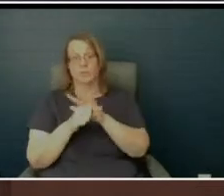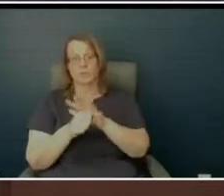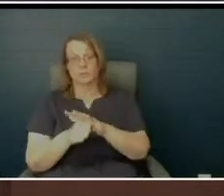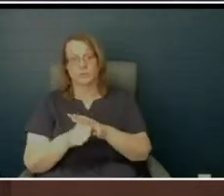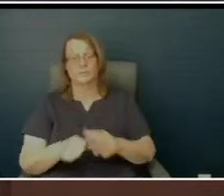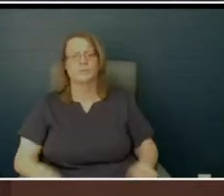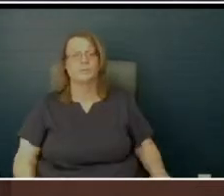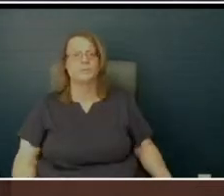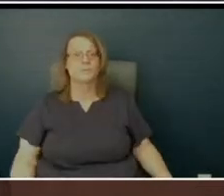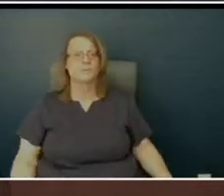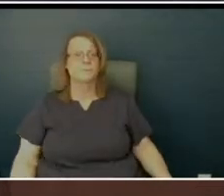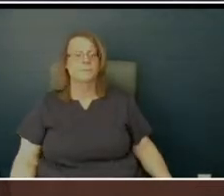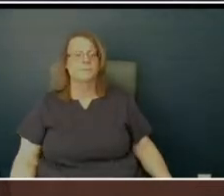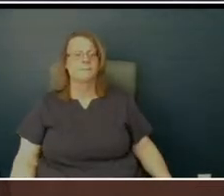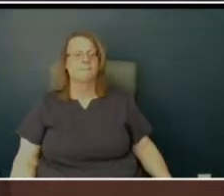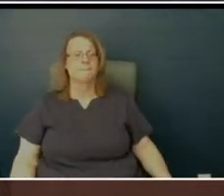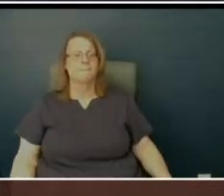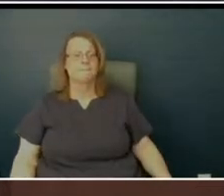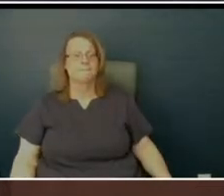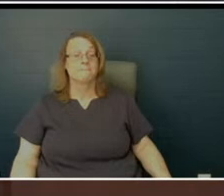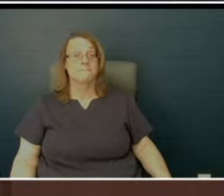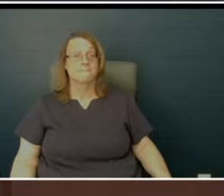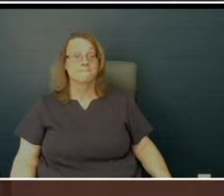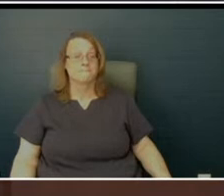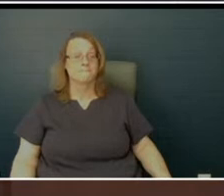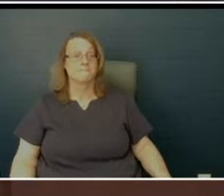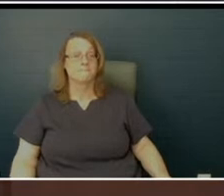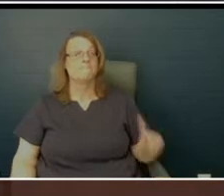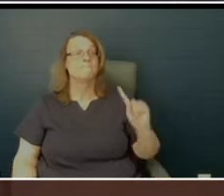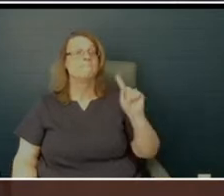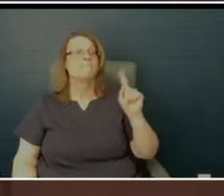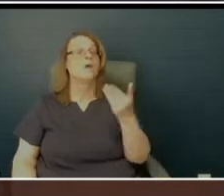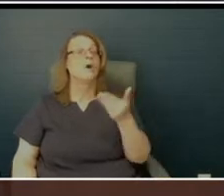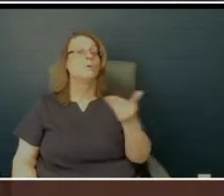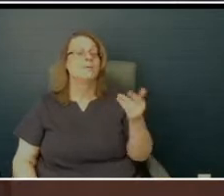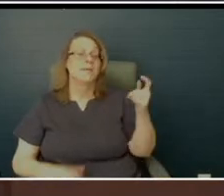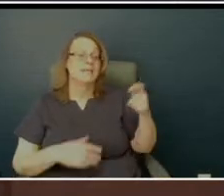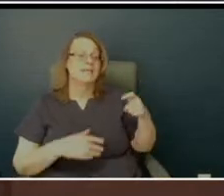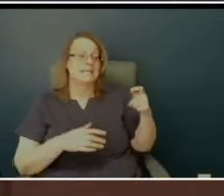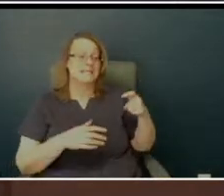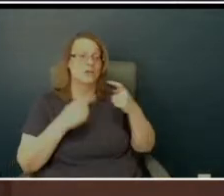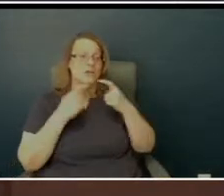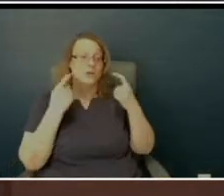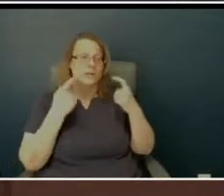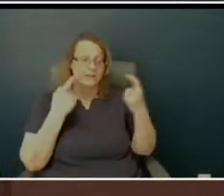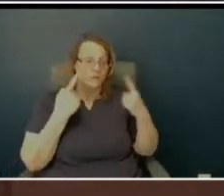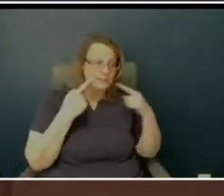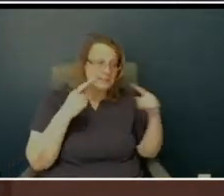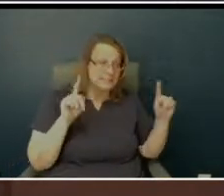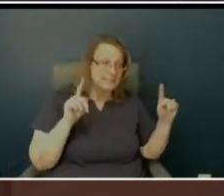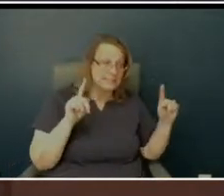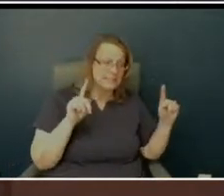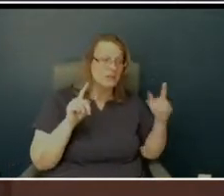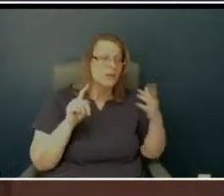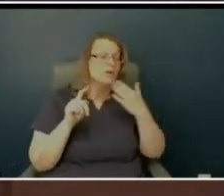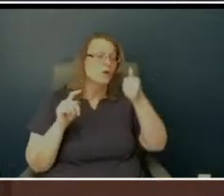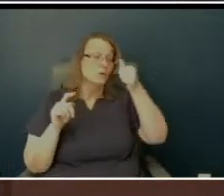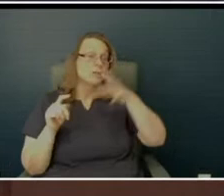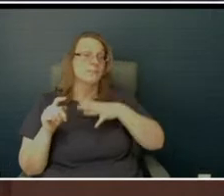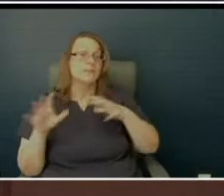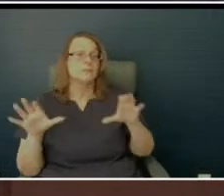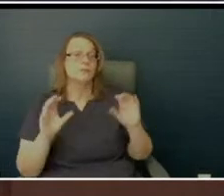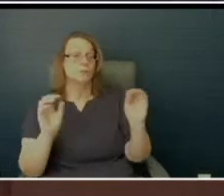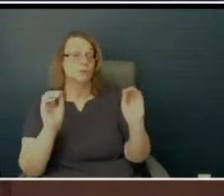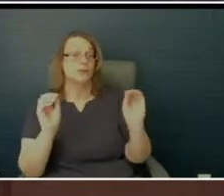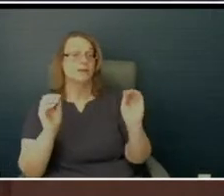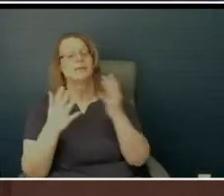As it said, the only thing necessary for evil to succeed is good men to do nothing. Thankfully, there were good